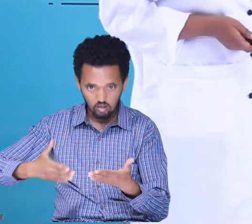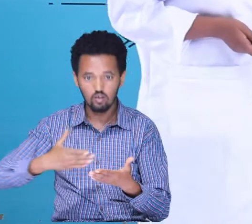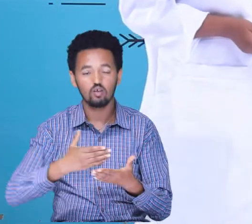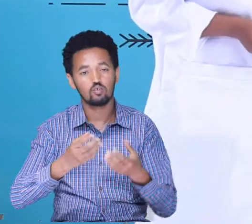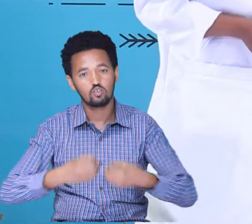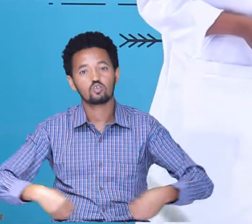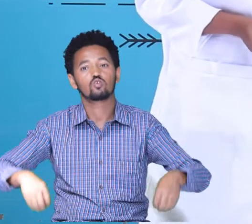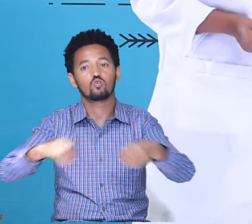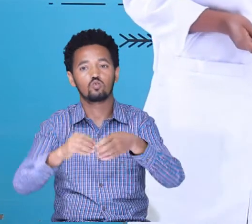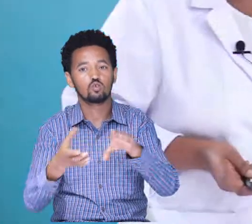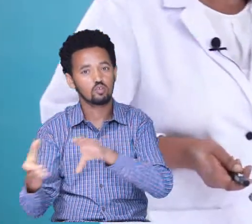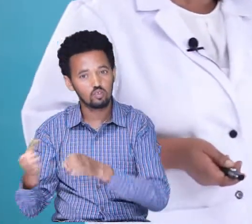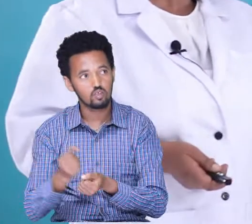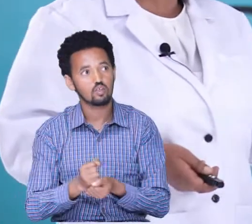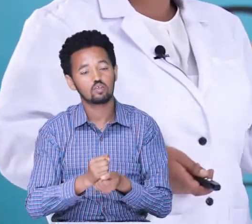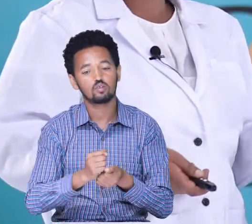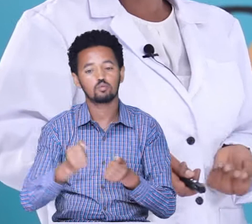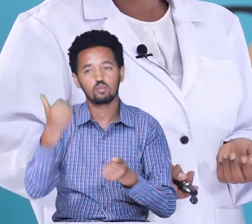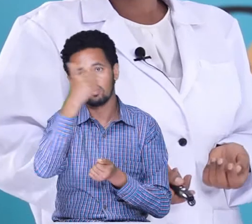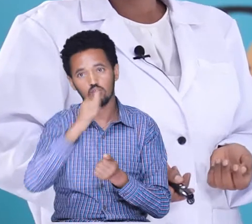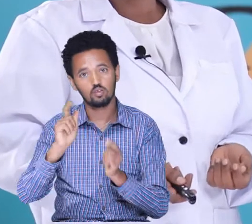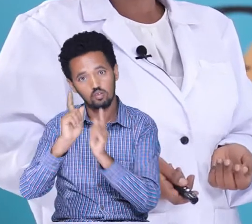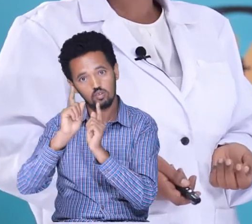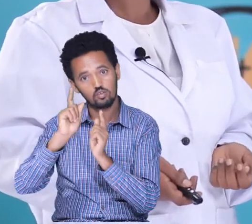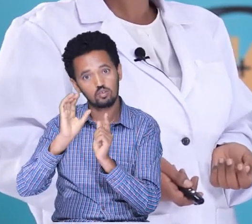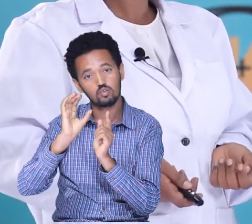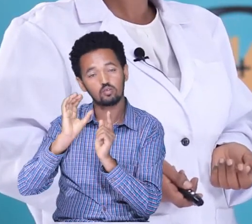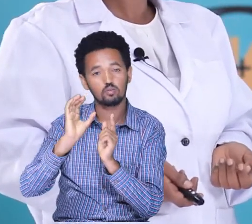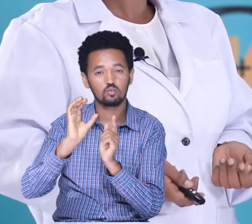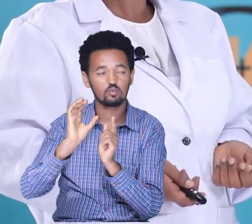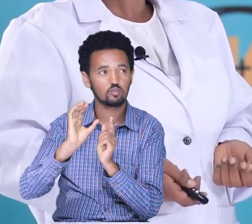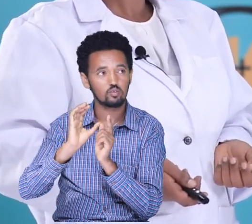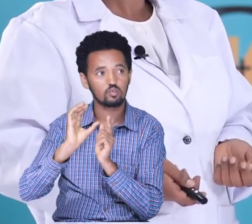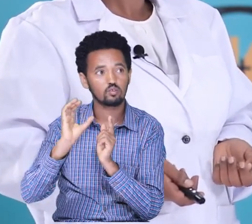significant impact on the climate of equatorial Africa.